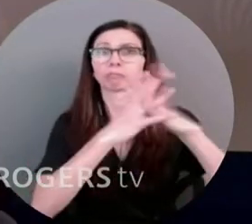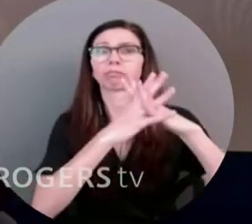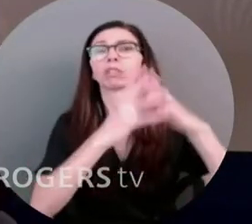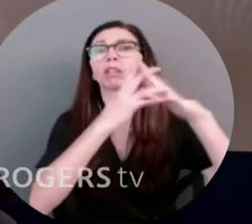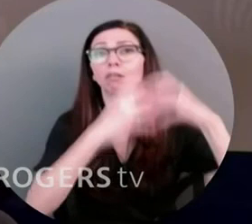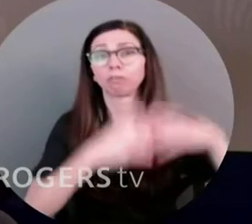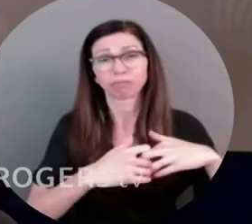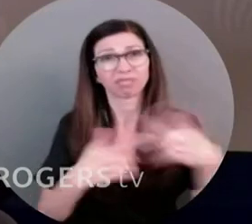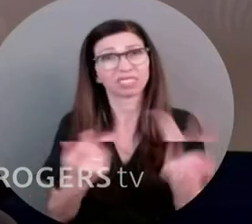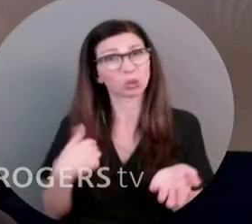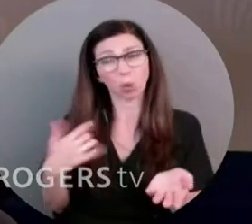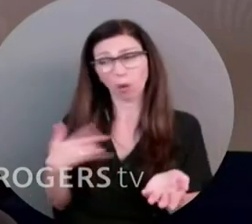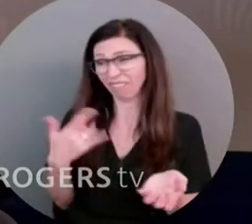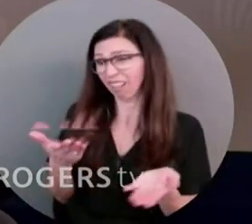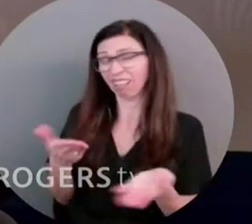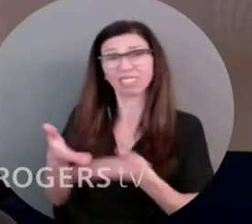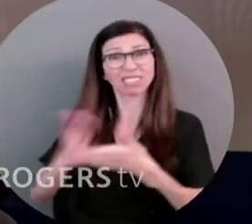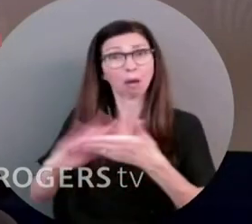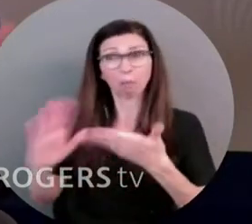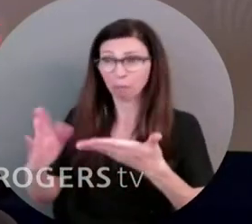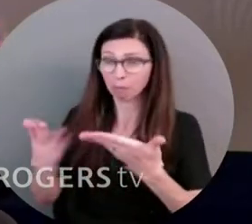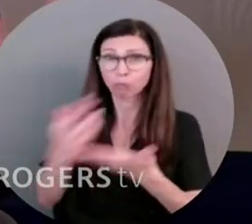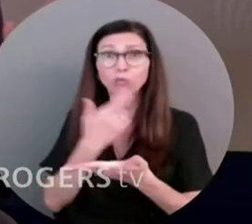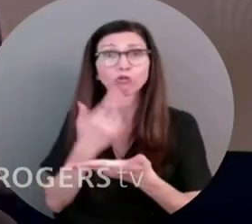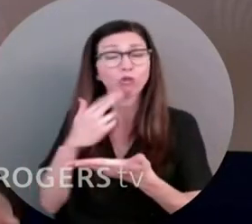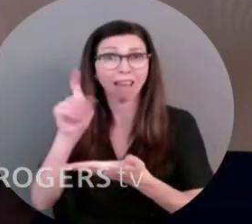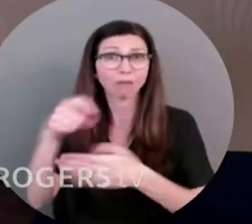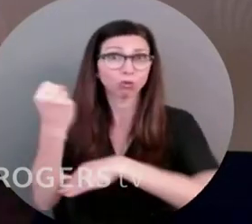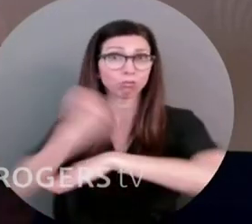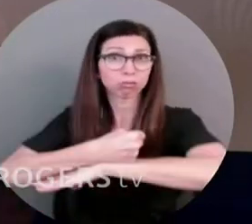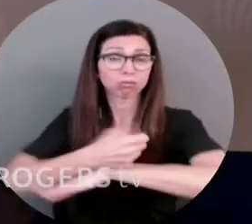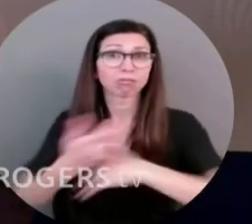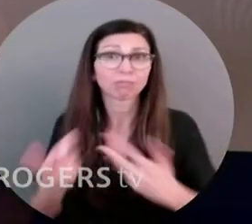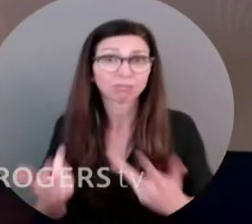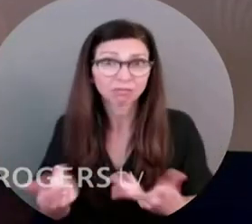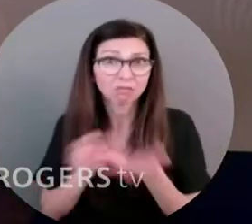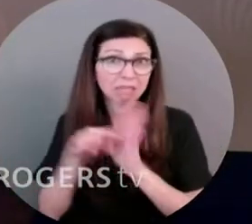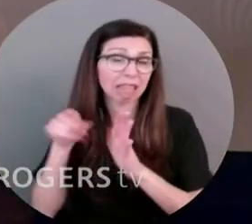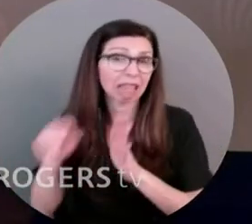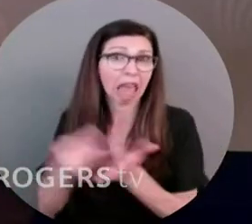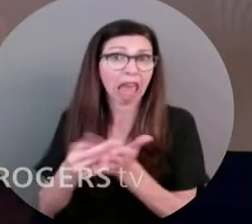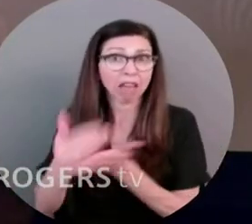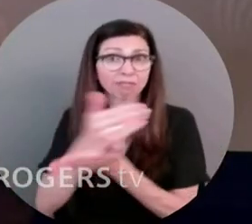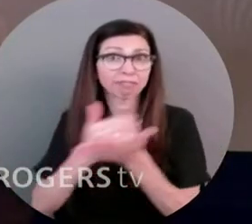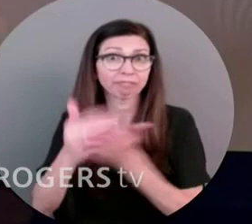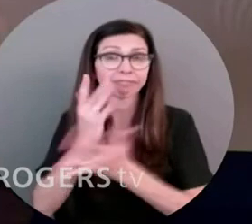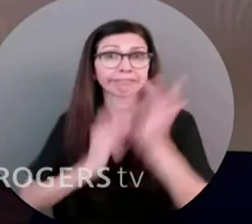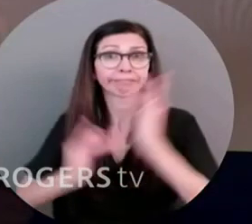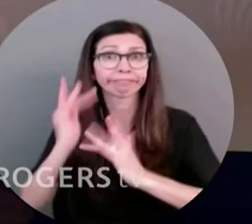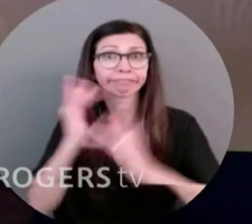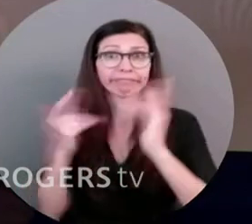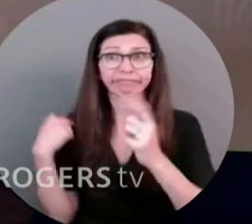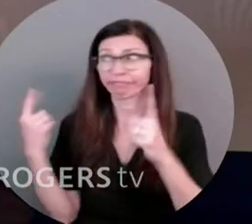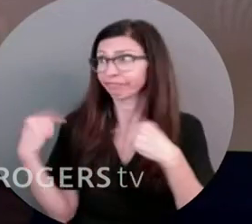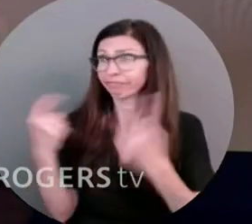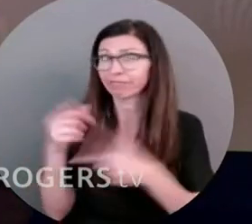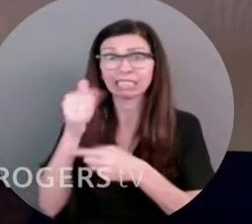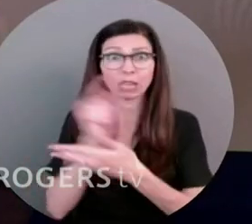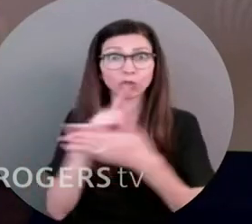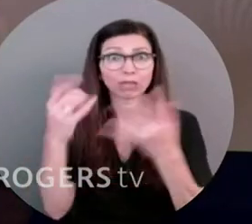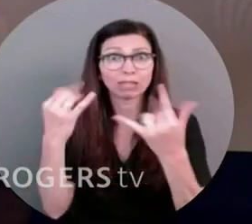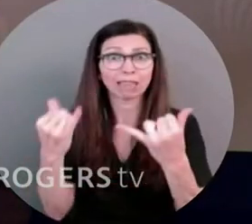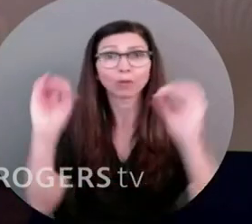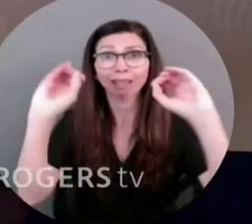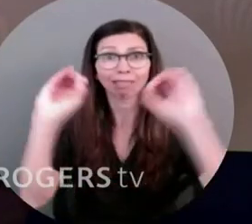some of the long-standing ones even, because they've been out of business and out of revenue for literally 10 weeks now. So we have to